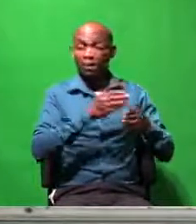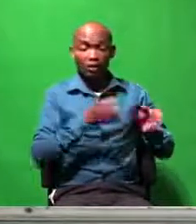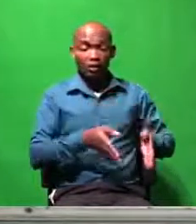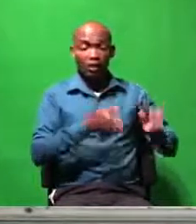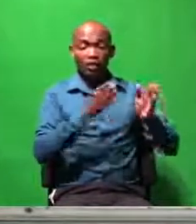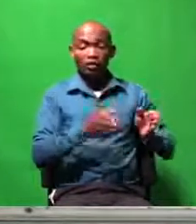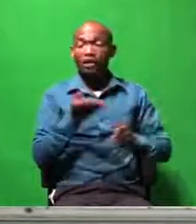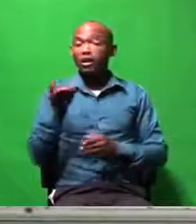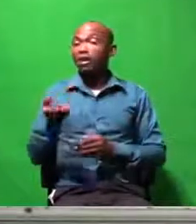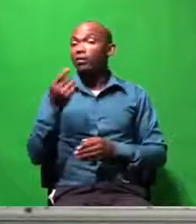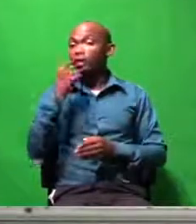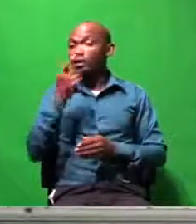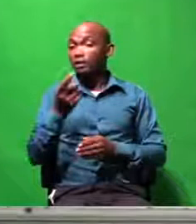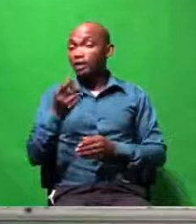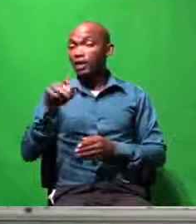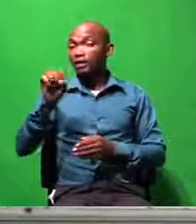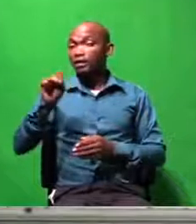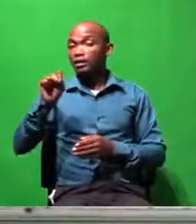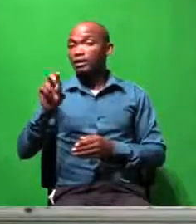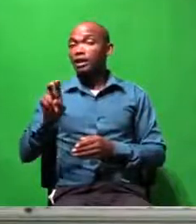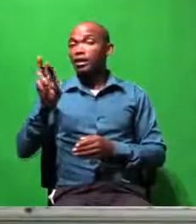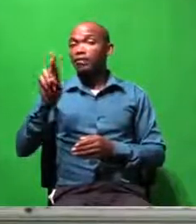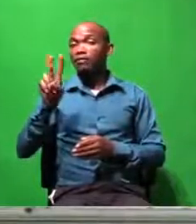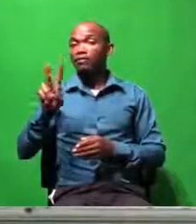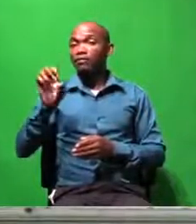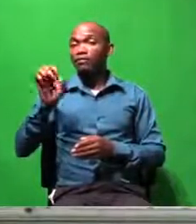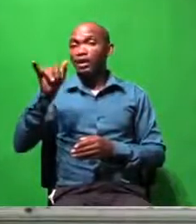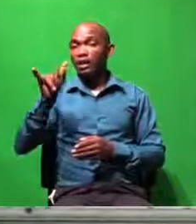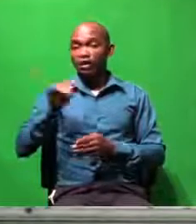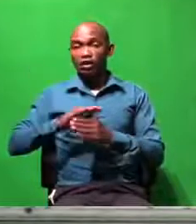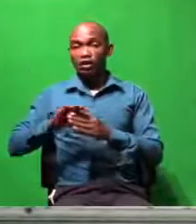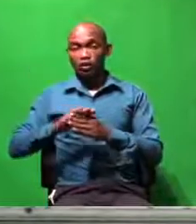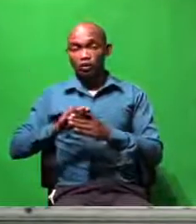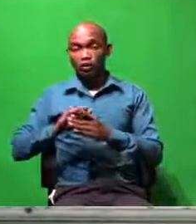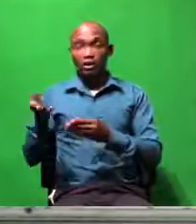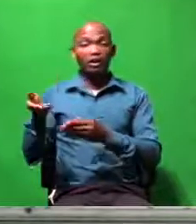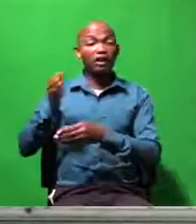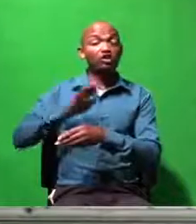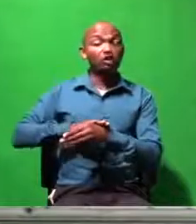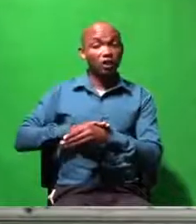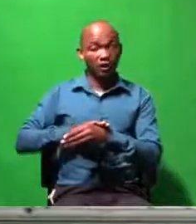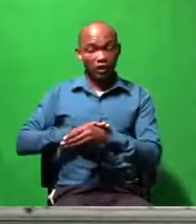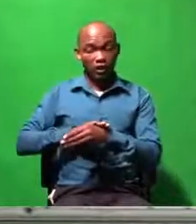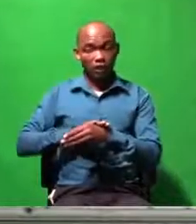here we can say what survey used is engineering